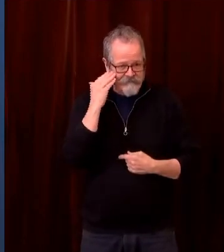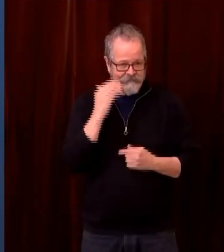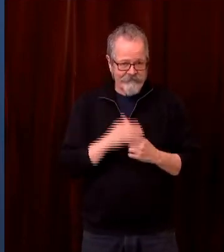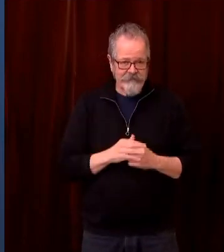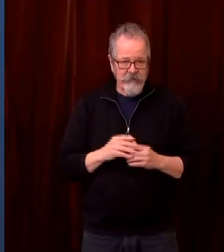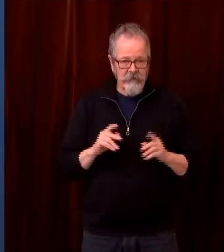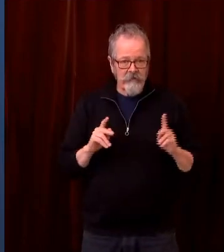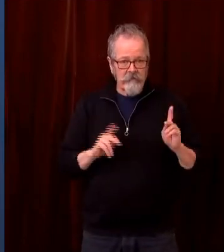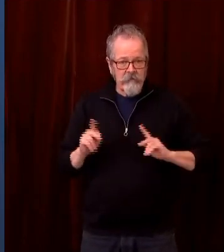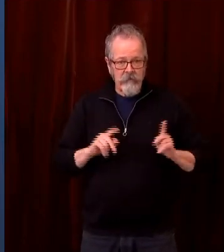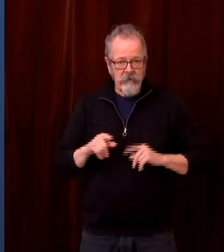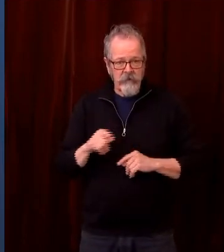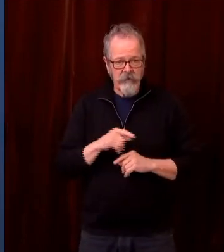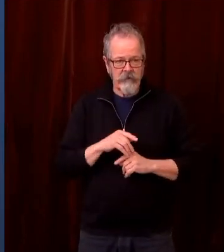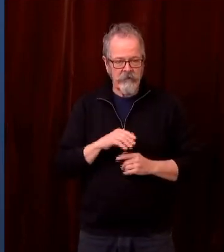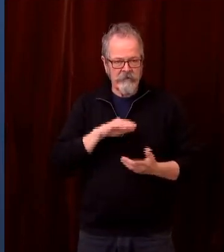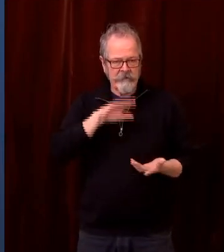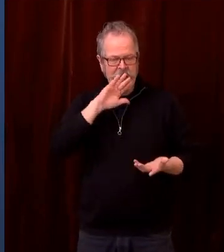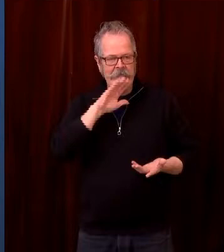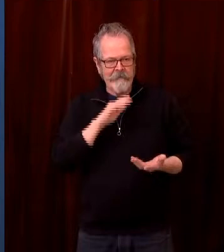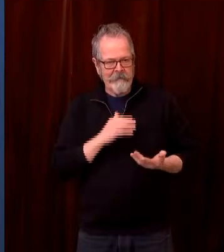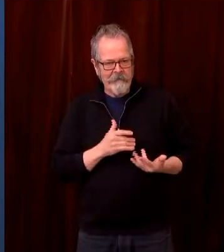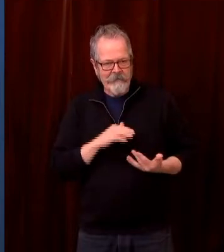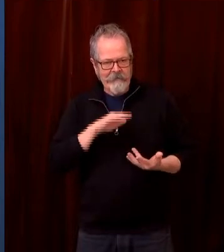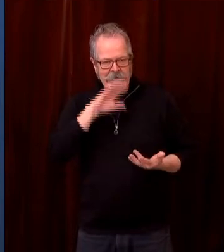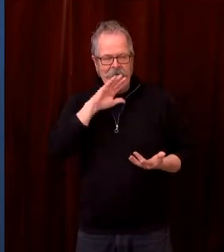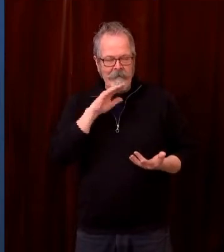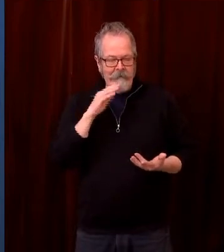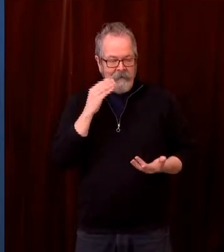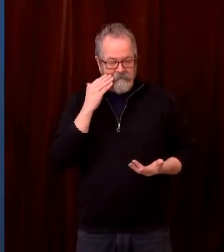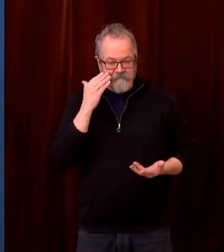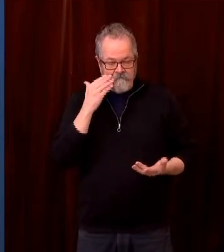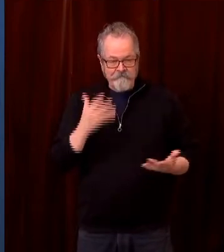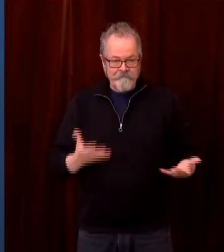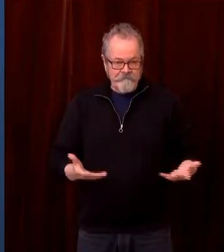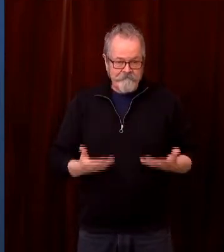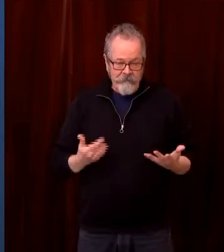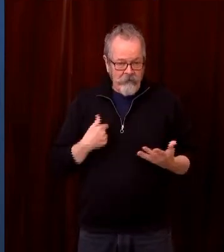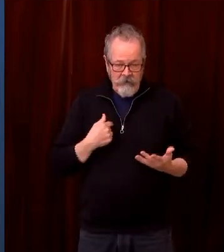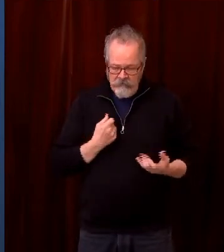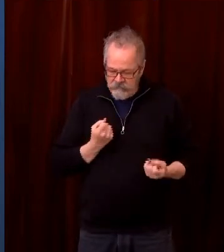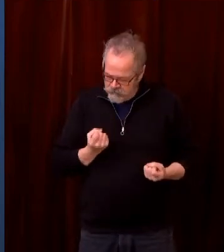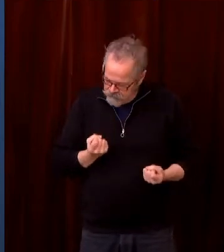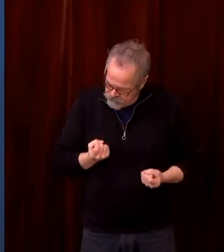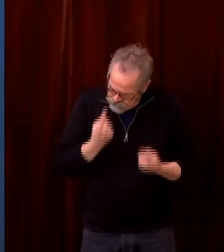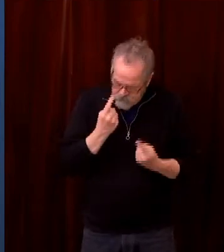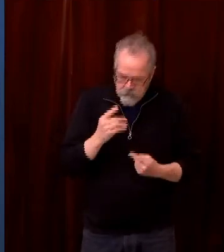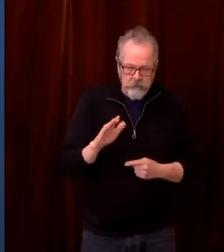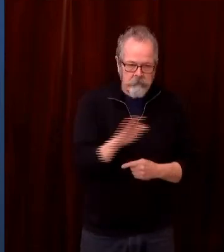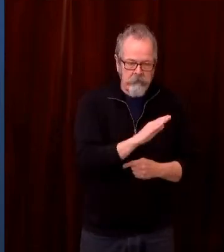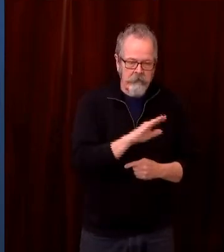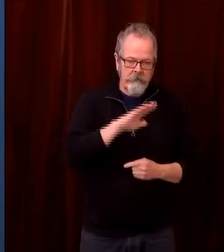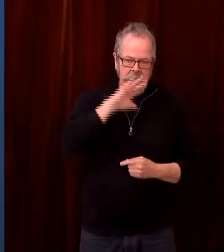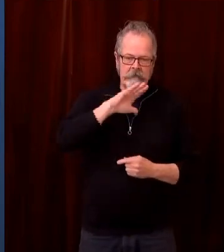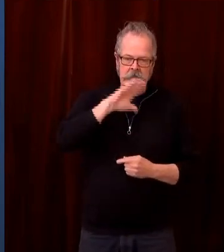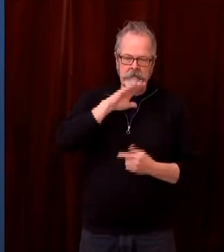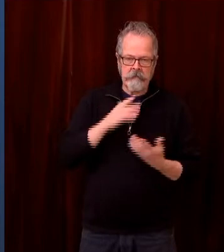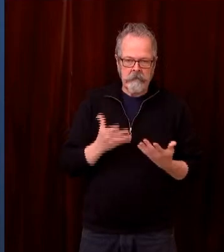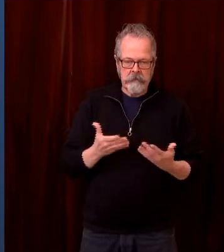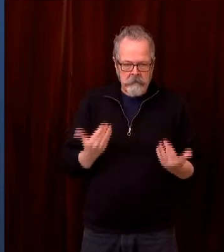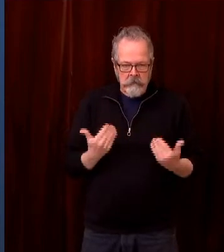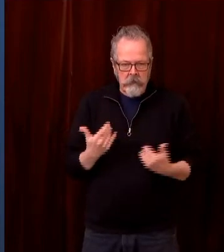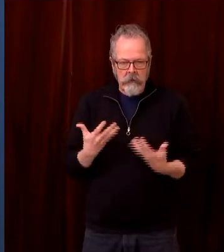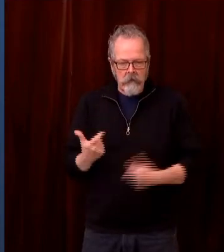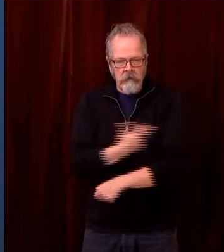saw a woman of some age who was parked in her car at one of the spots getting a mass vaccination, and they asked her